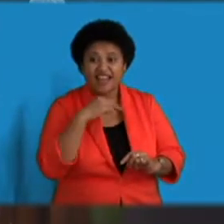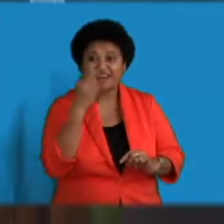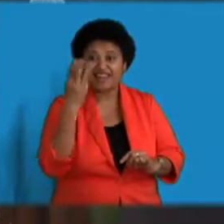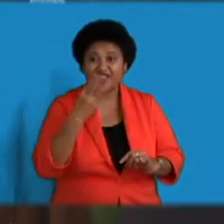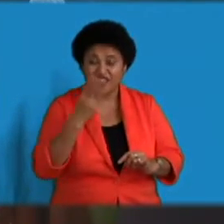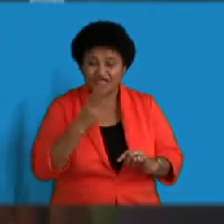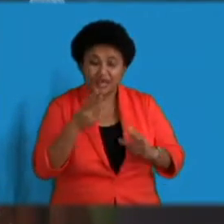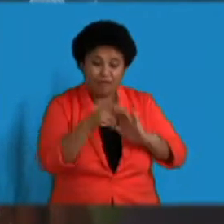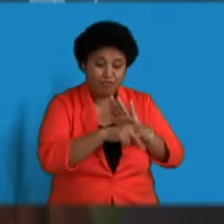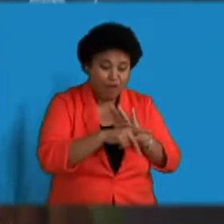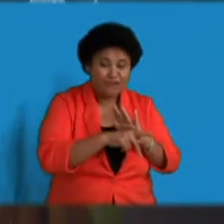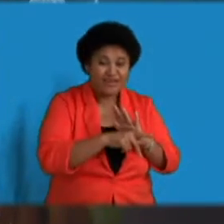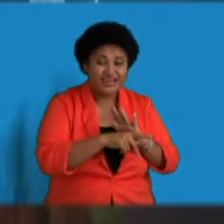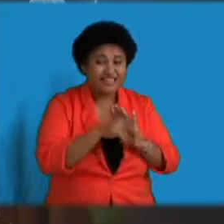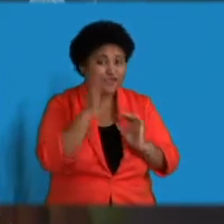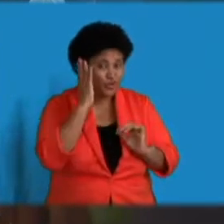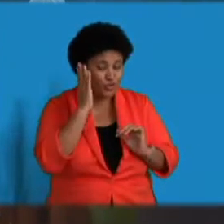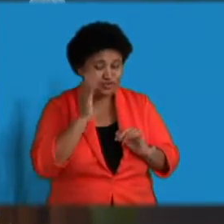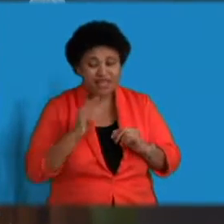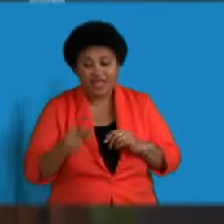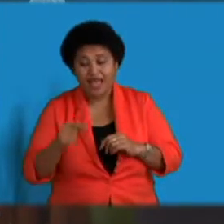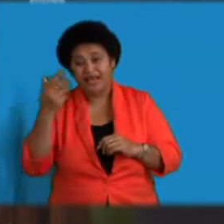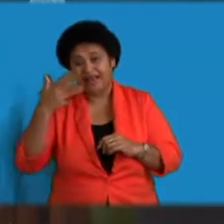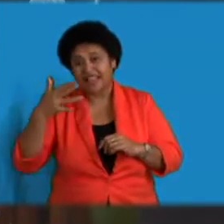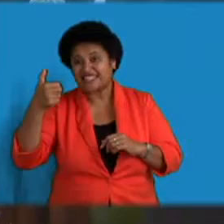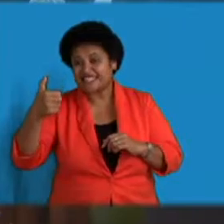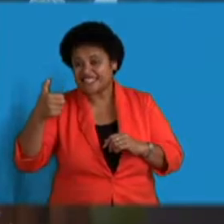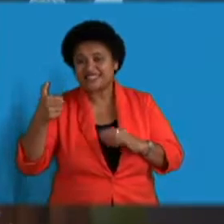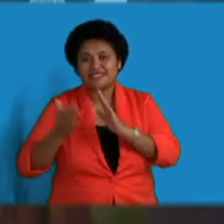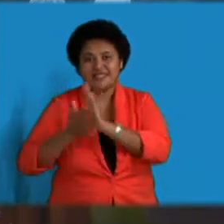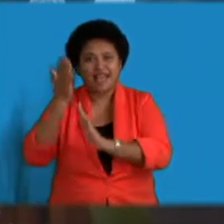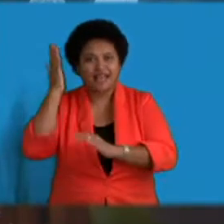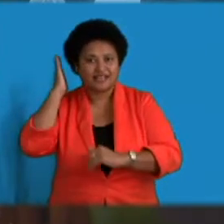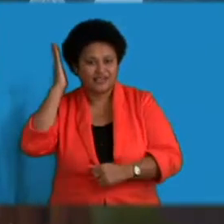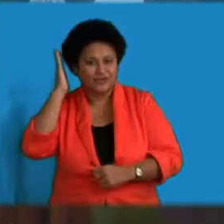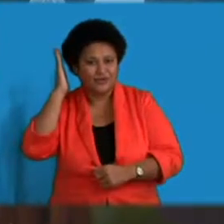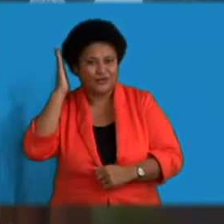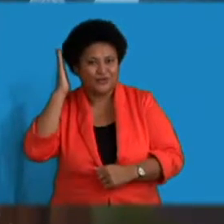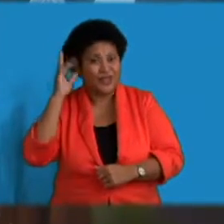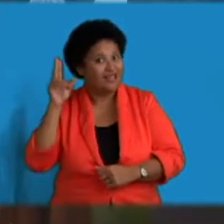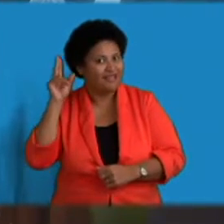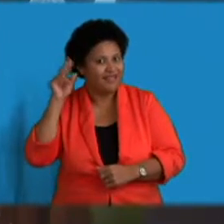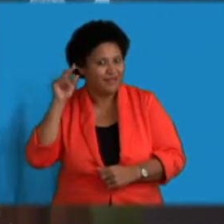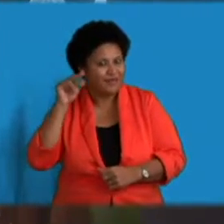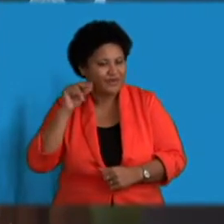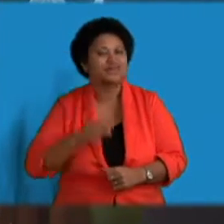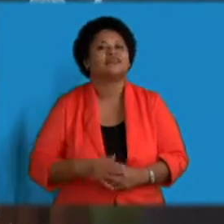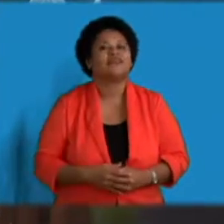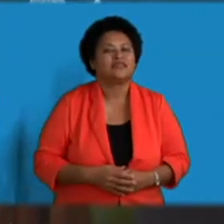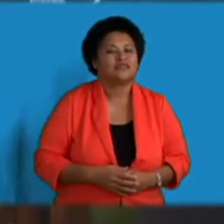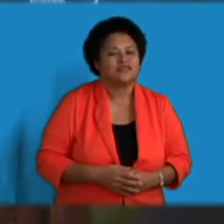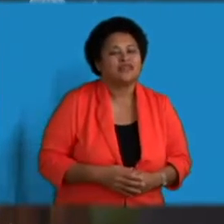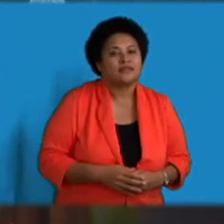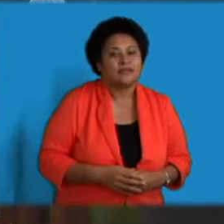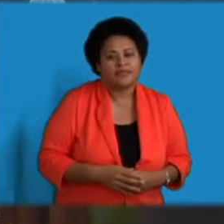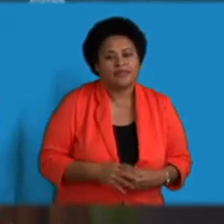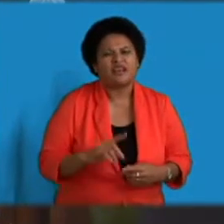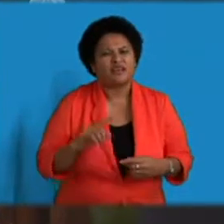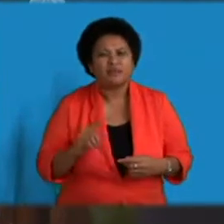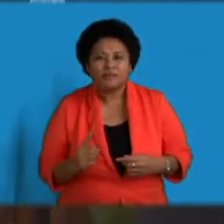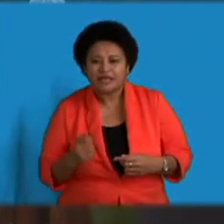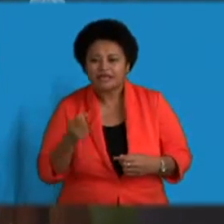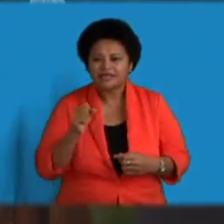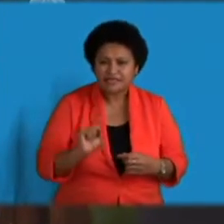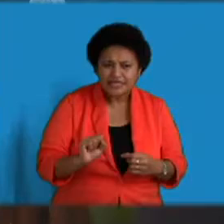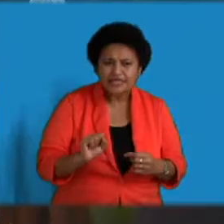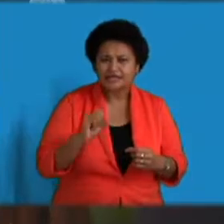schools and 96 in secondary schools, Madam Speaker. Madam Speaker, still in some primary schools in the